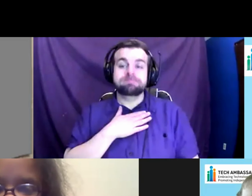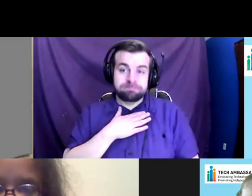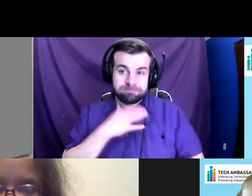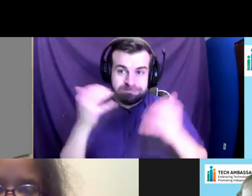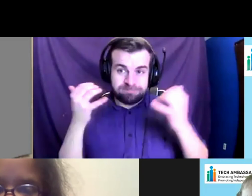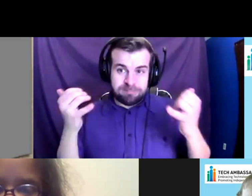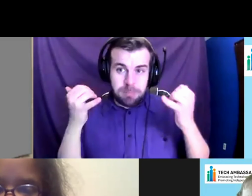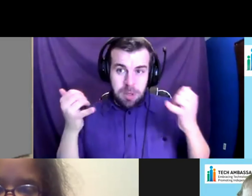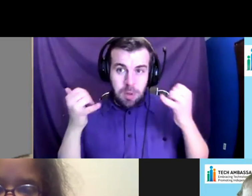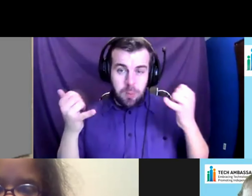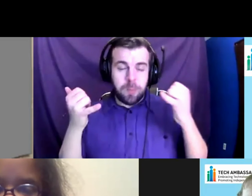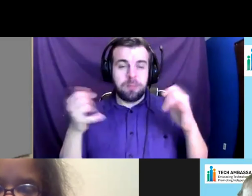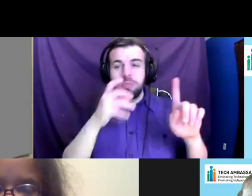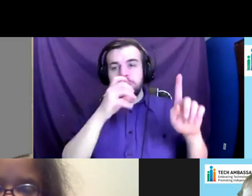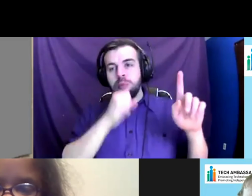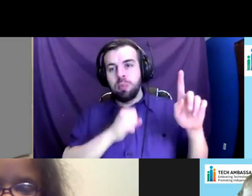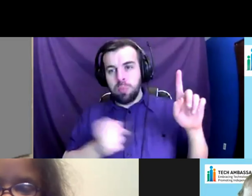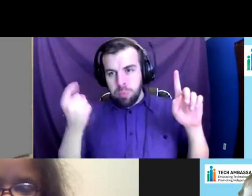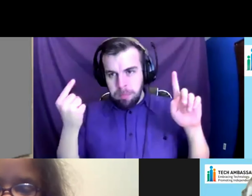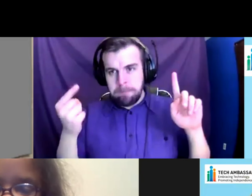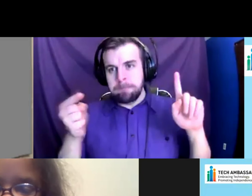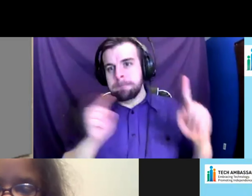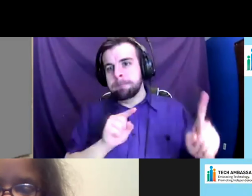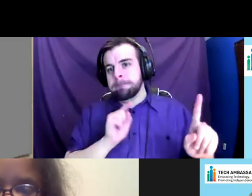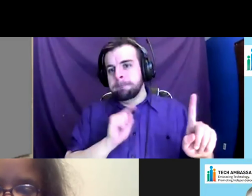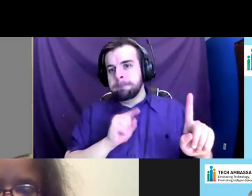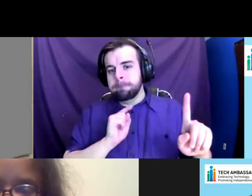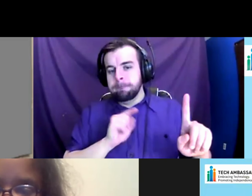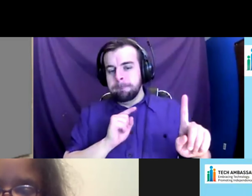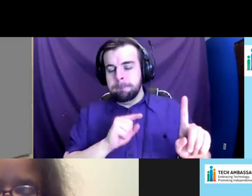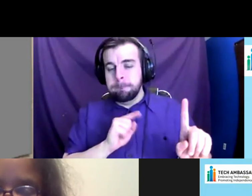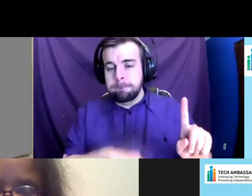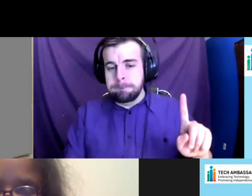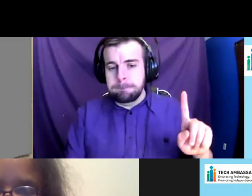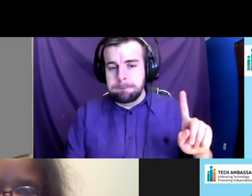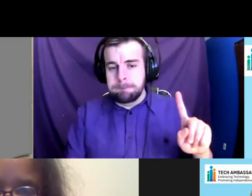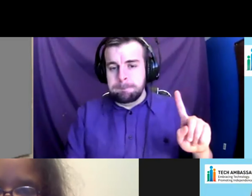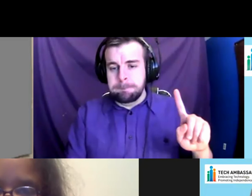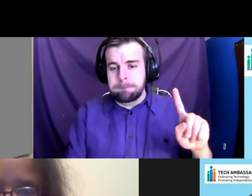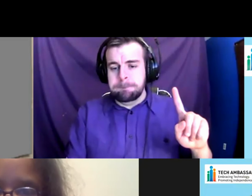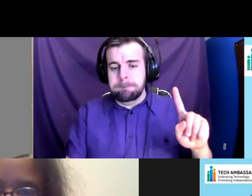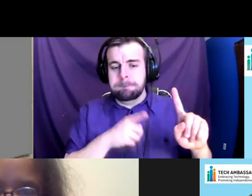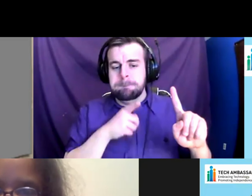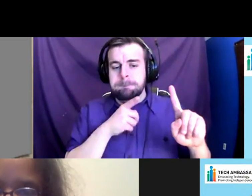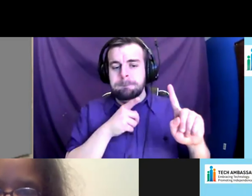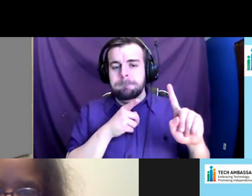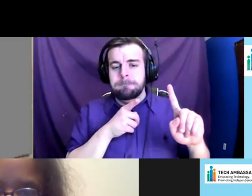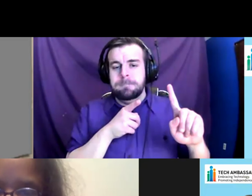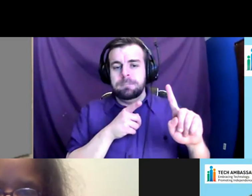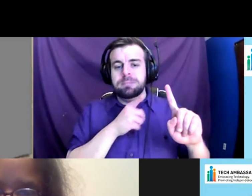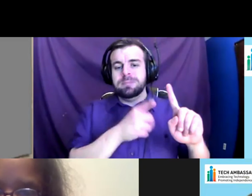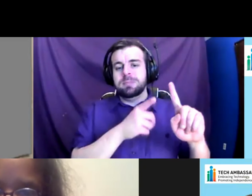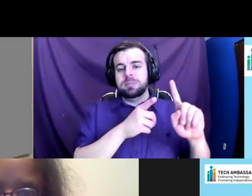here, is it runs out to the wall. It runs out through the